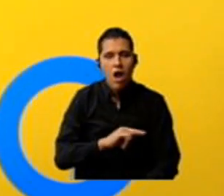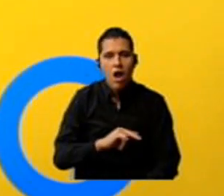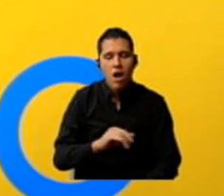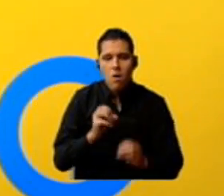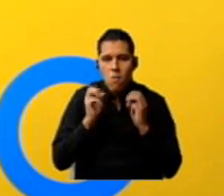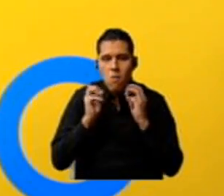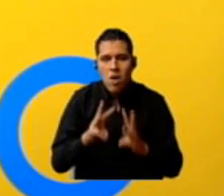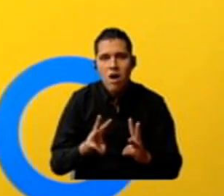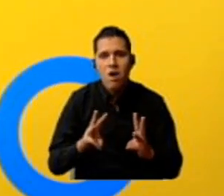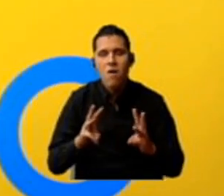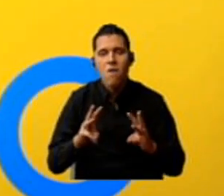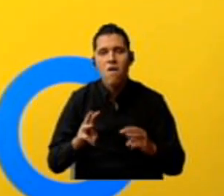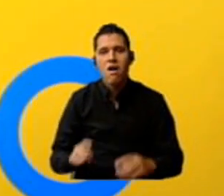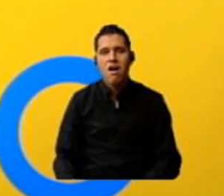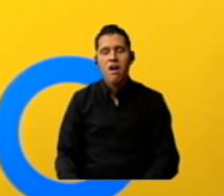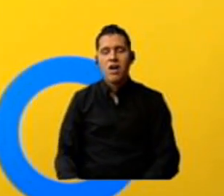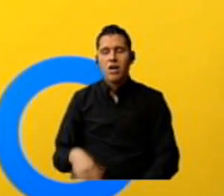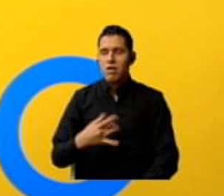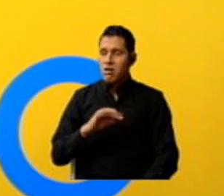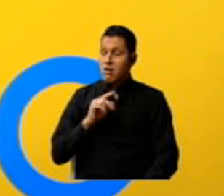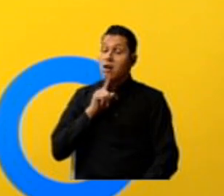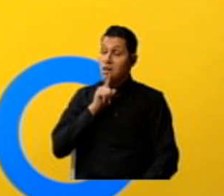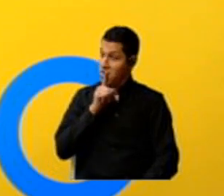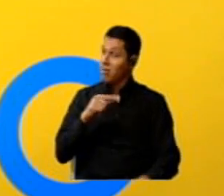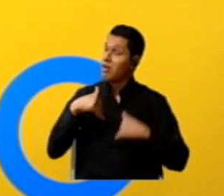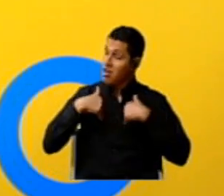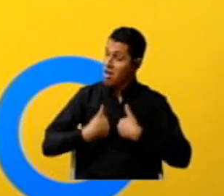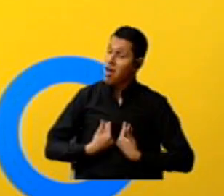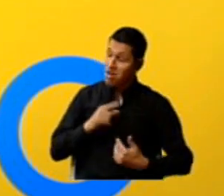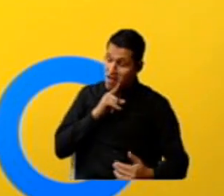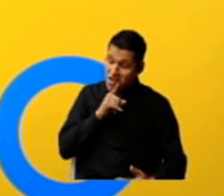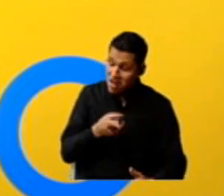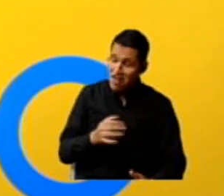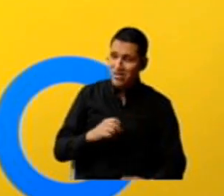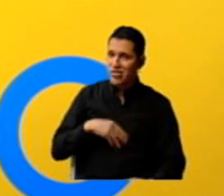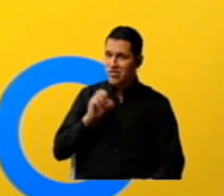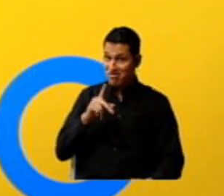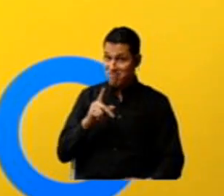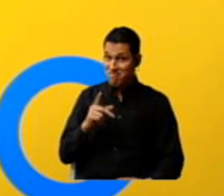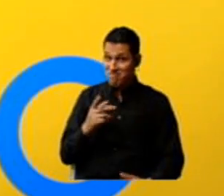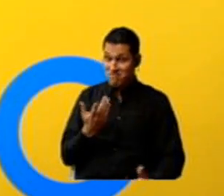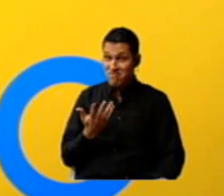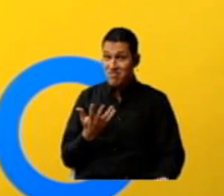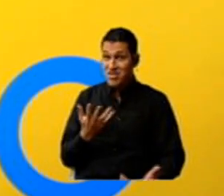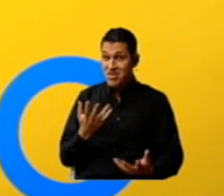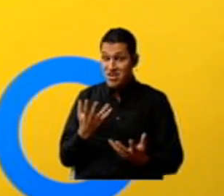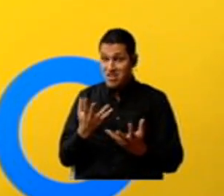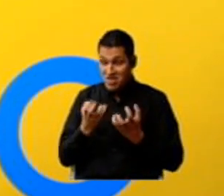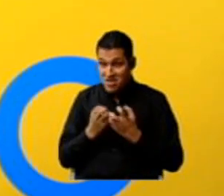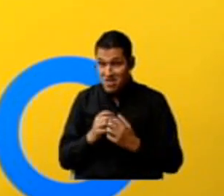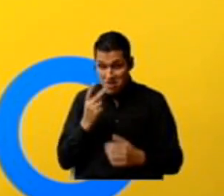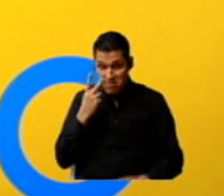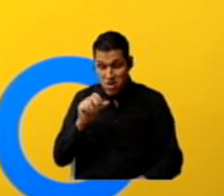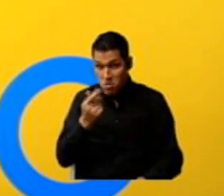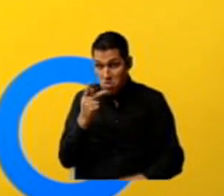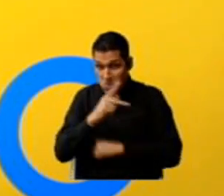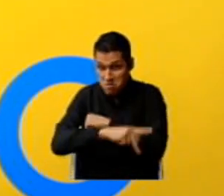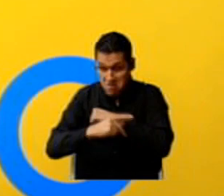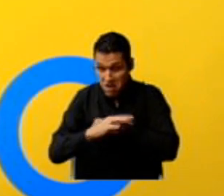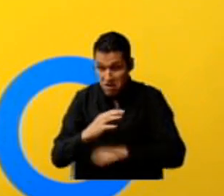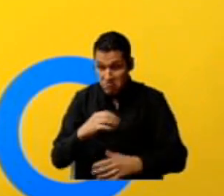Wow, that was really tired. Okay, yeah. Do you want to travel to another English-speaking country?